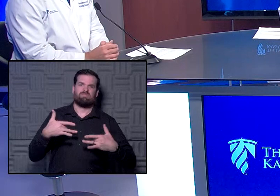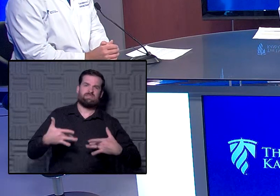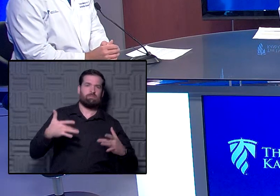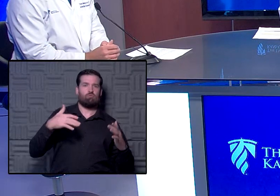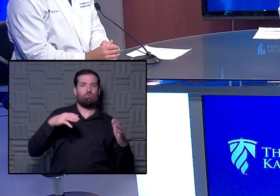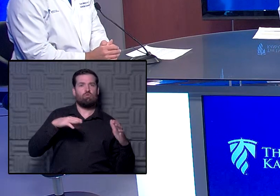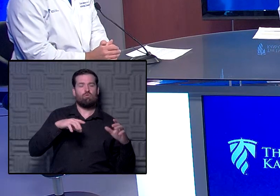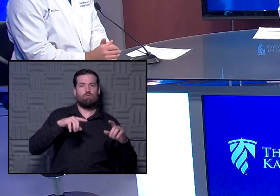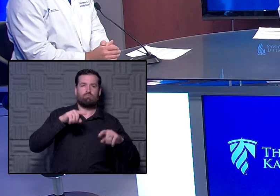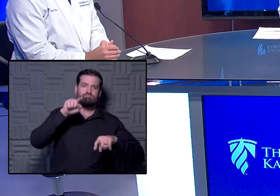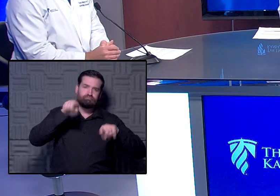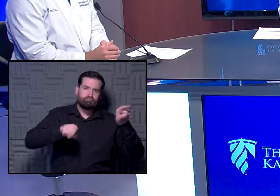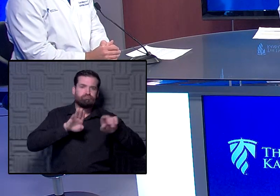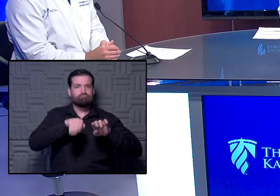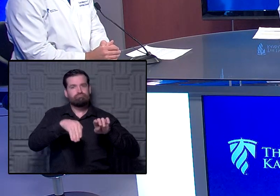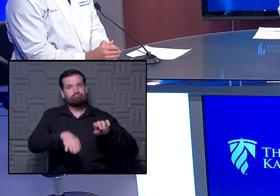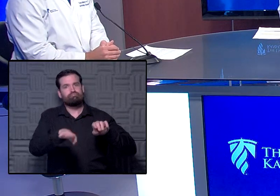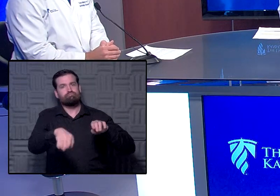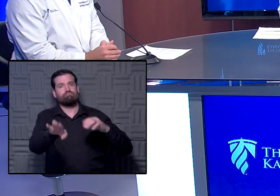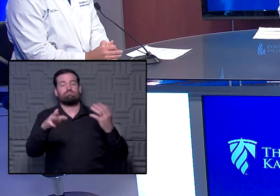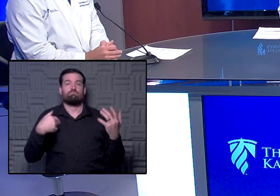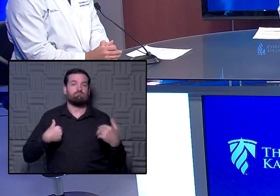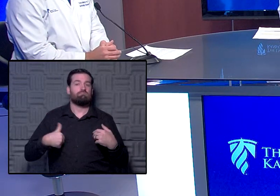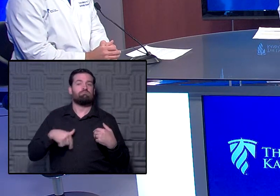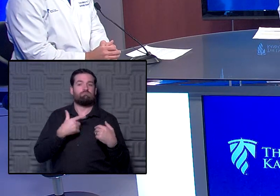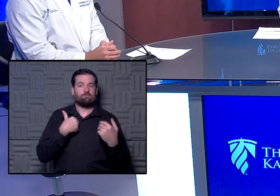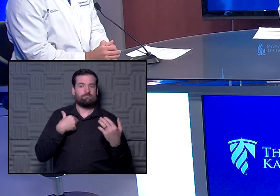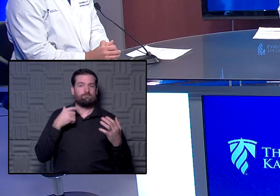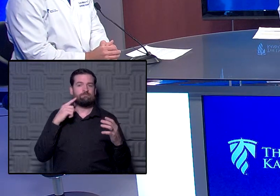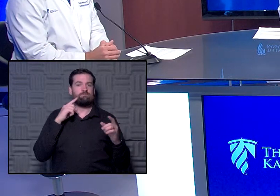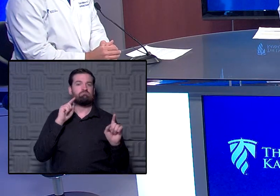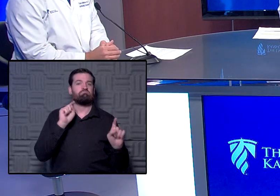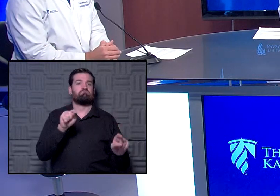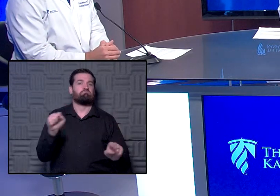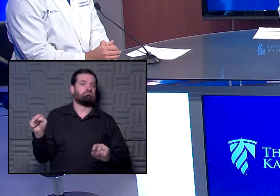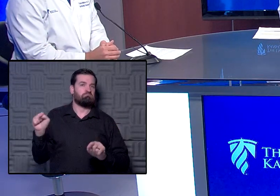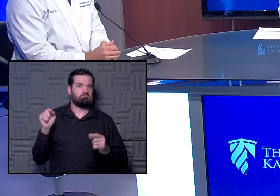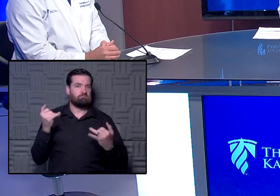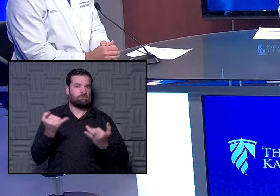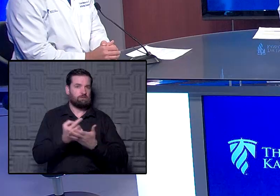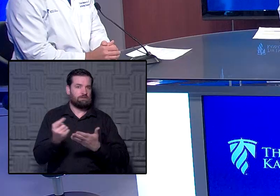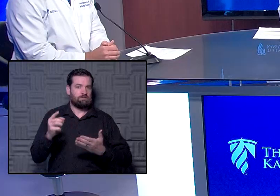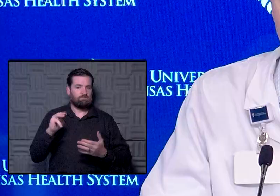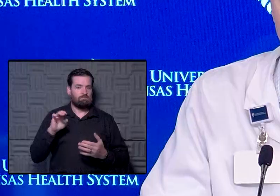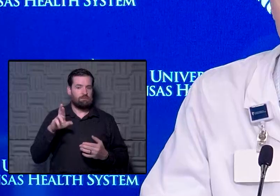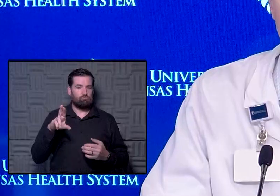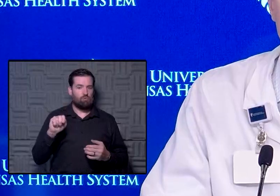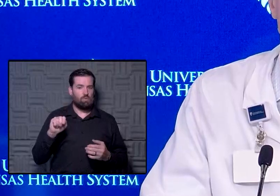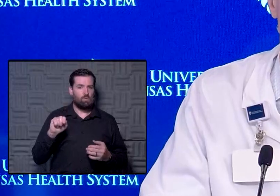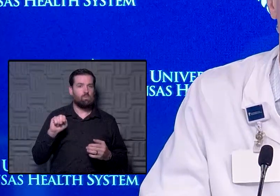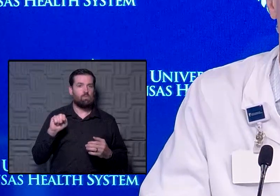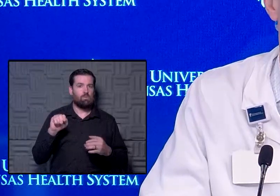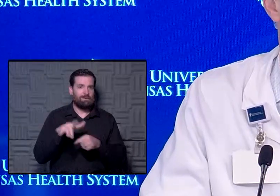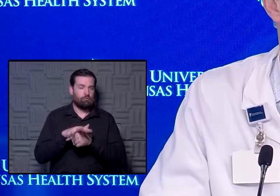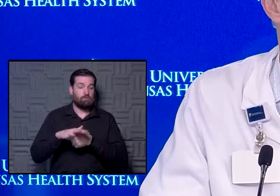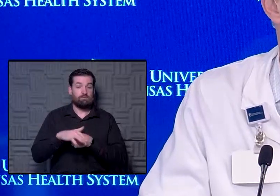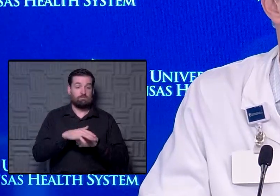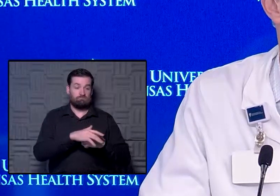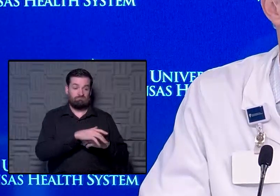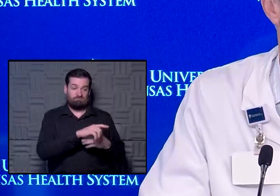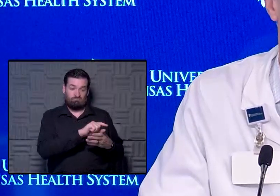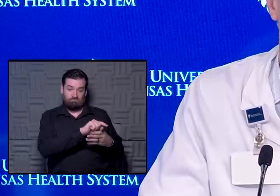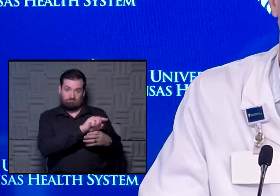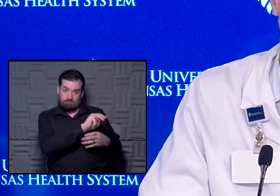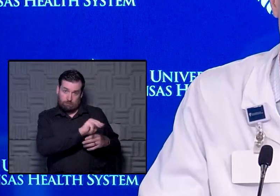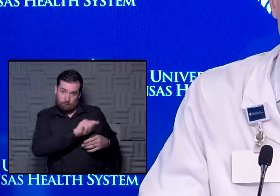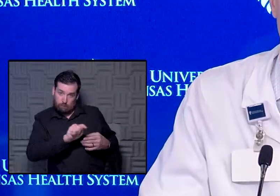we see. We have heard, I think, across the metro this week that earlier in the week most places